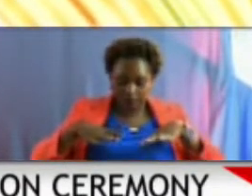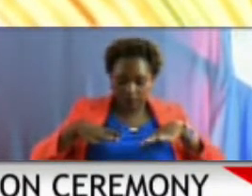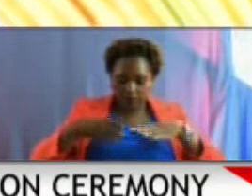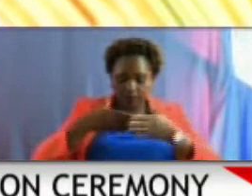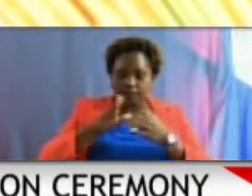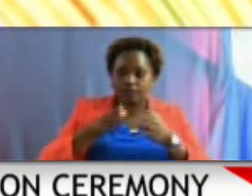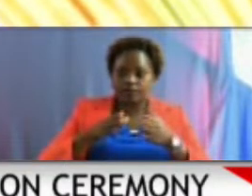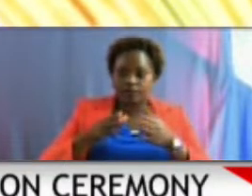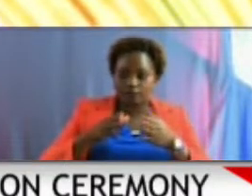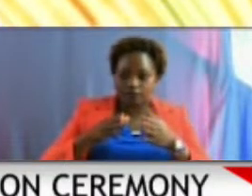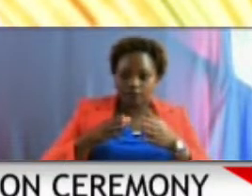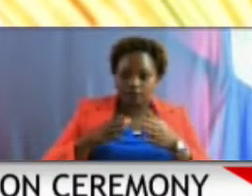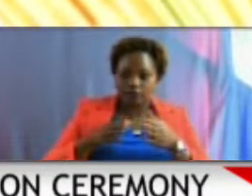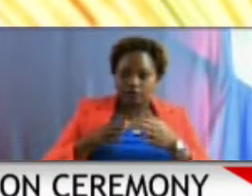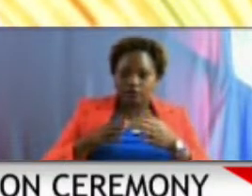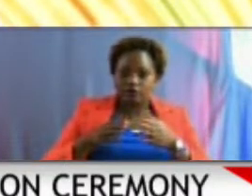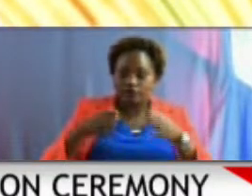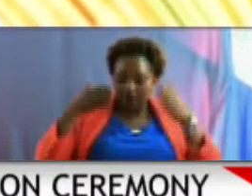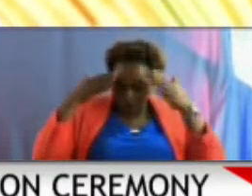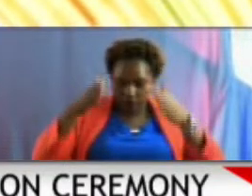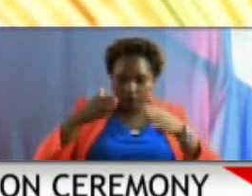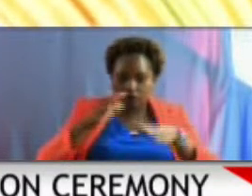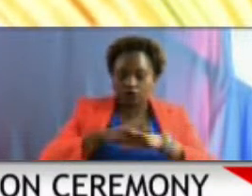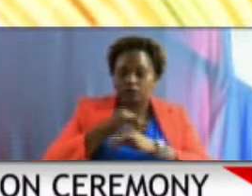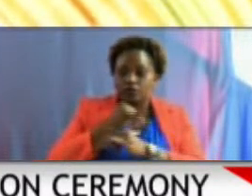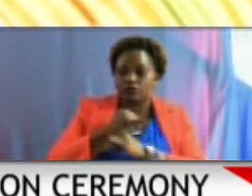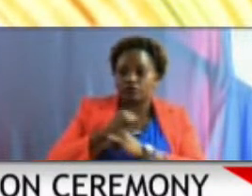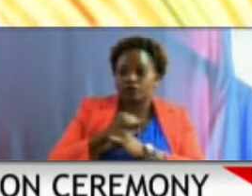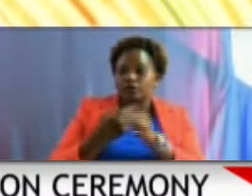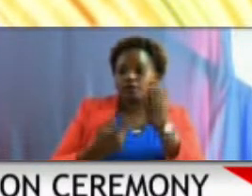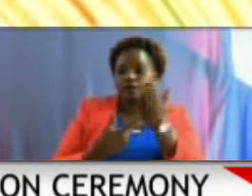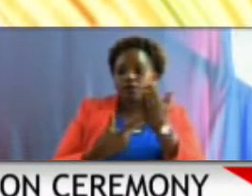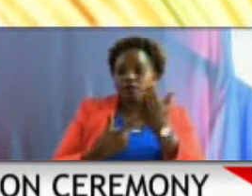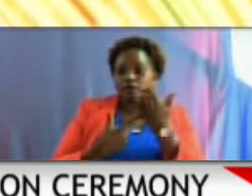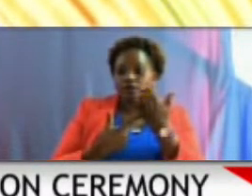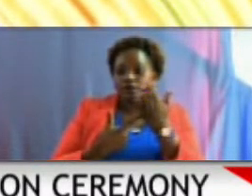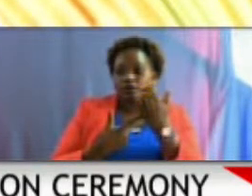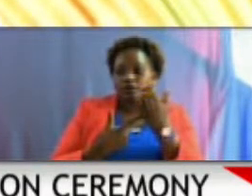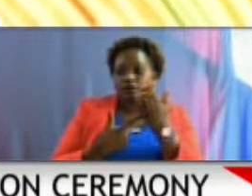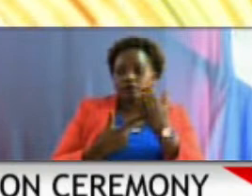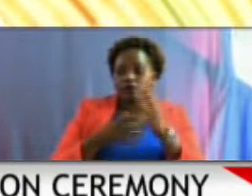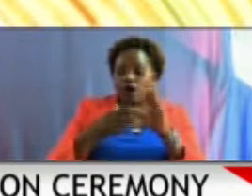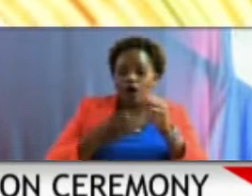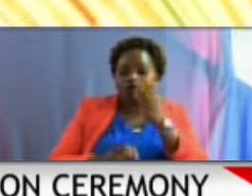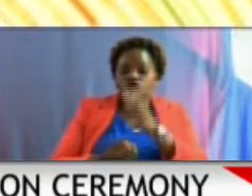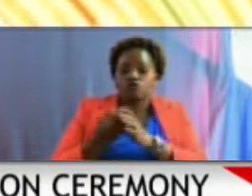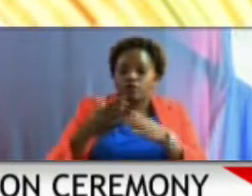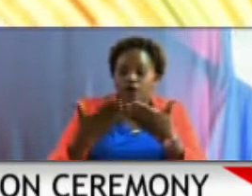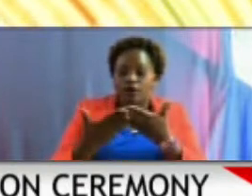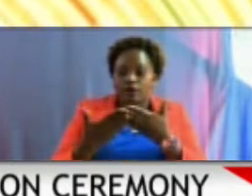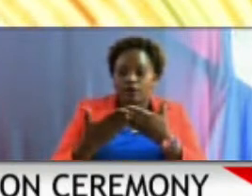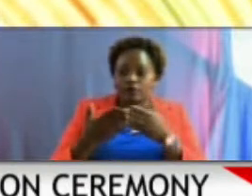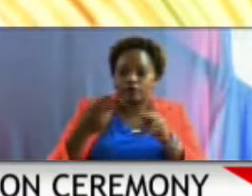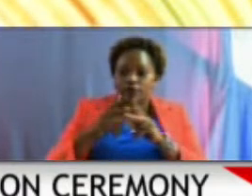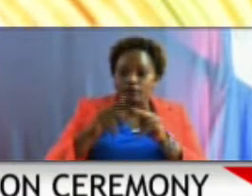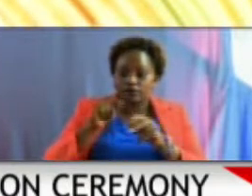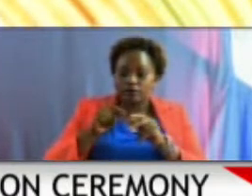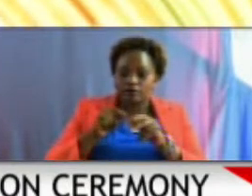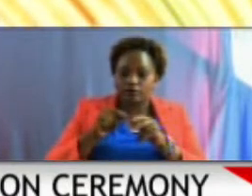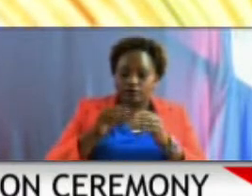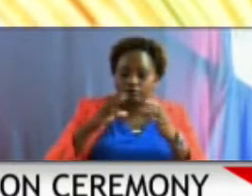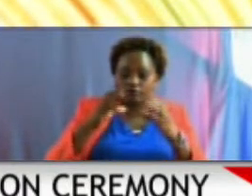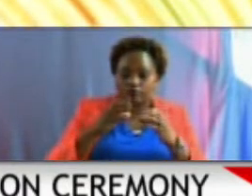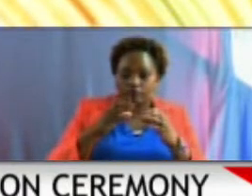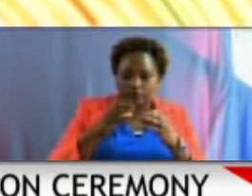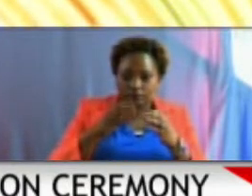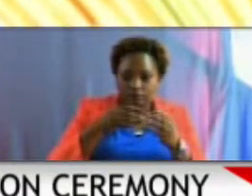has established a journal focusing on innovation, technology, and sustainability. The initial issue of the journal